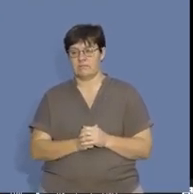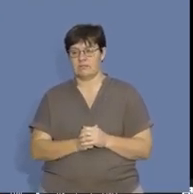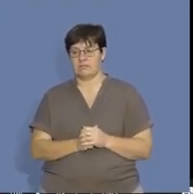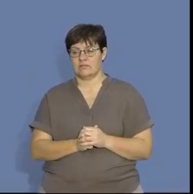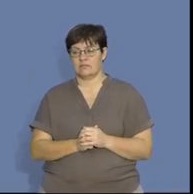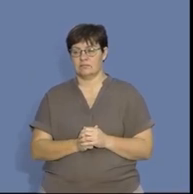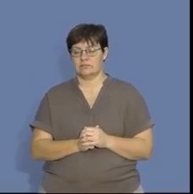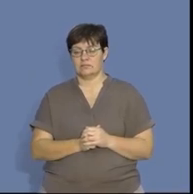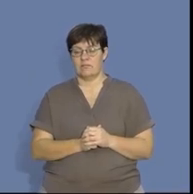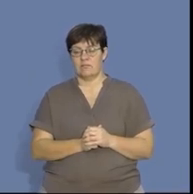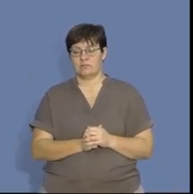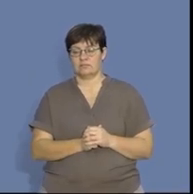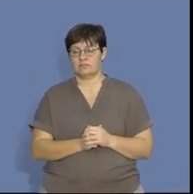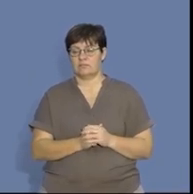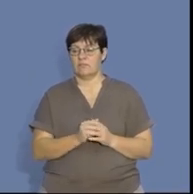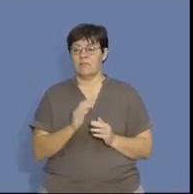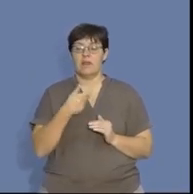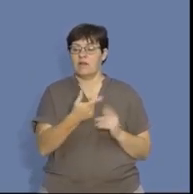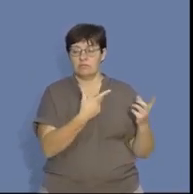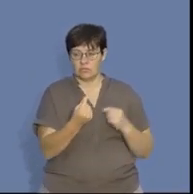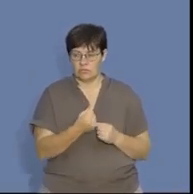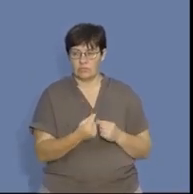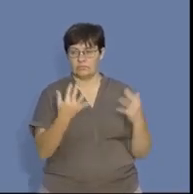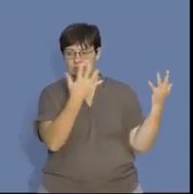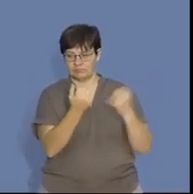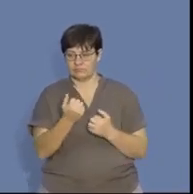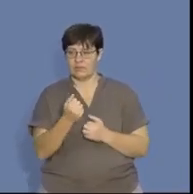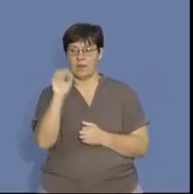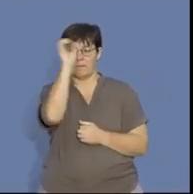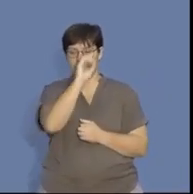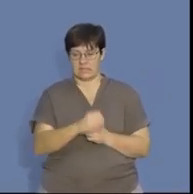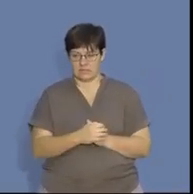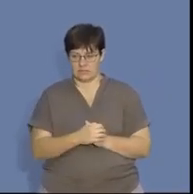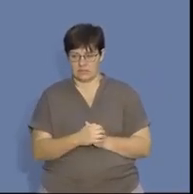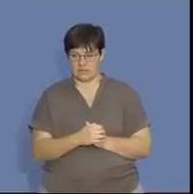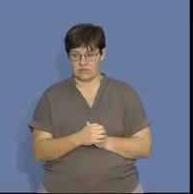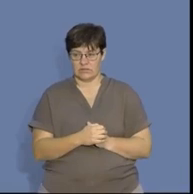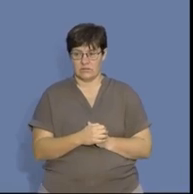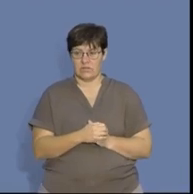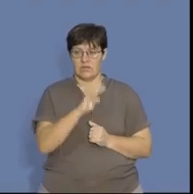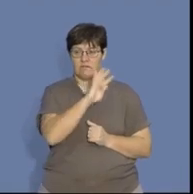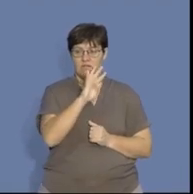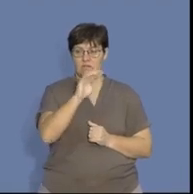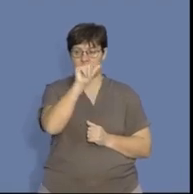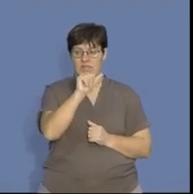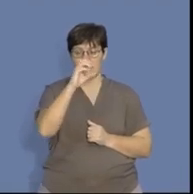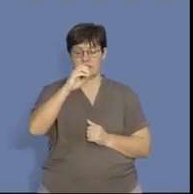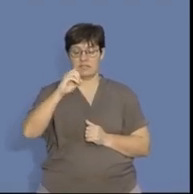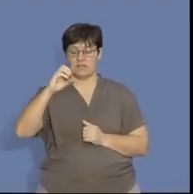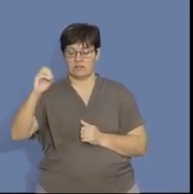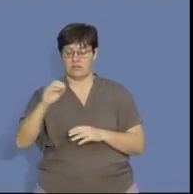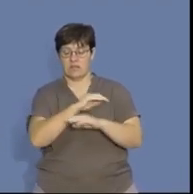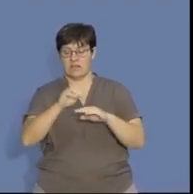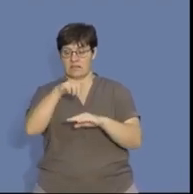1,351,250, correct. Okay, right, so now what's left for me to do is just to work out the percentage, which should